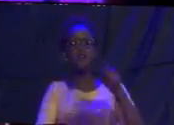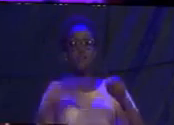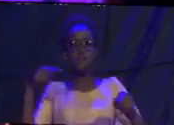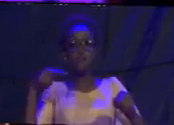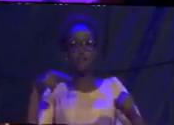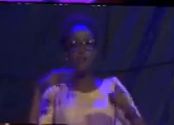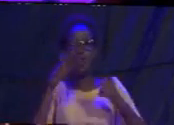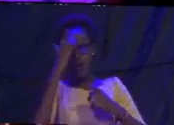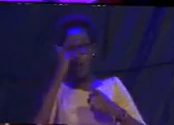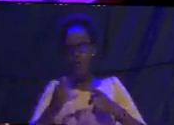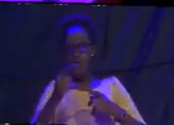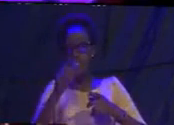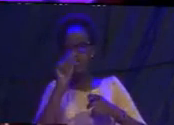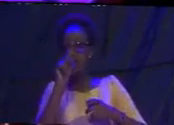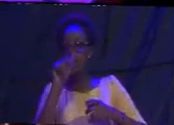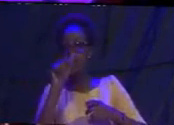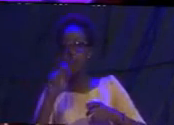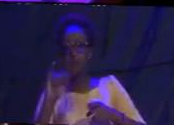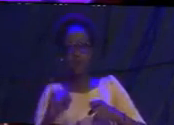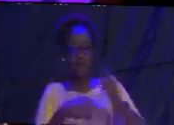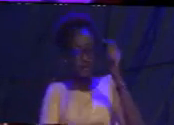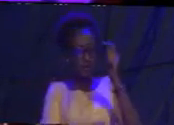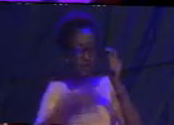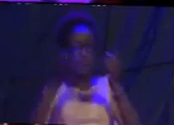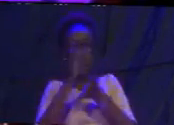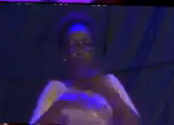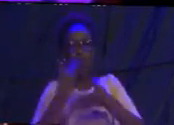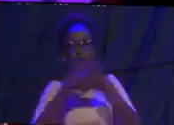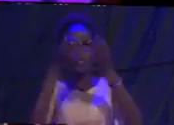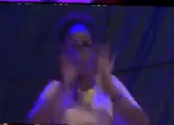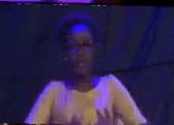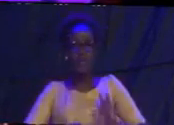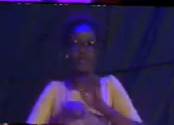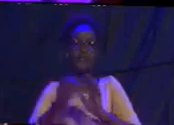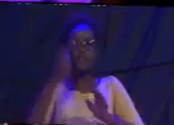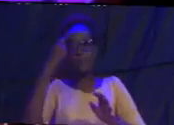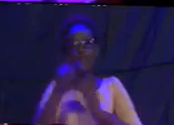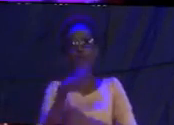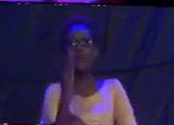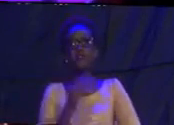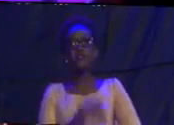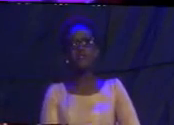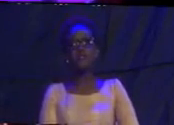because he had touched holy things.